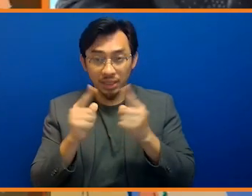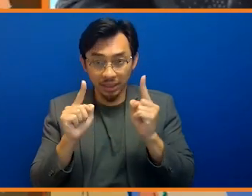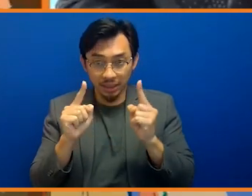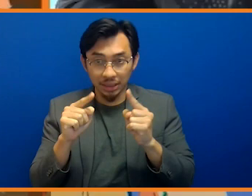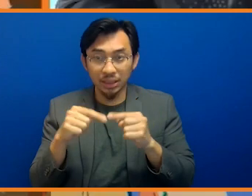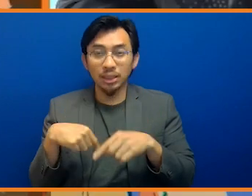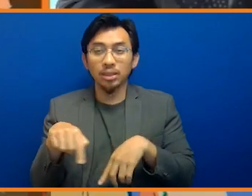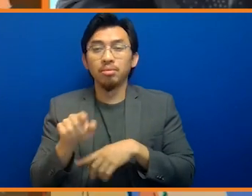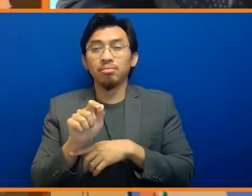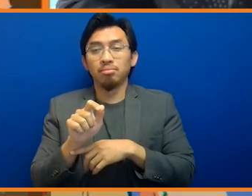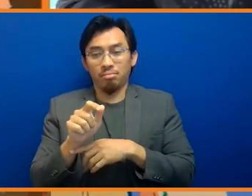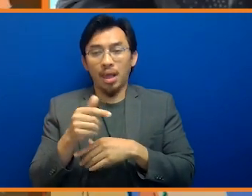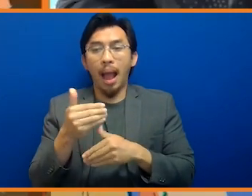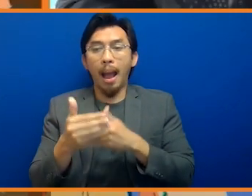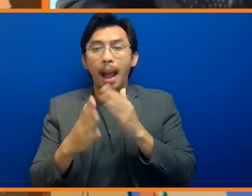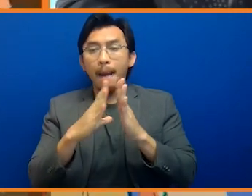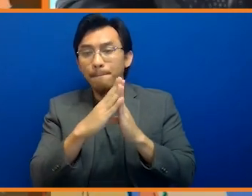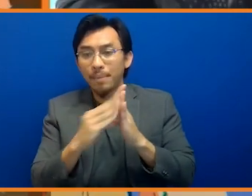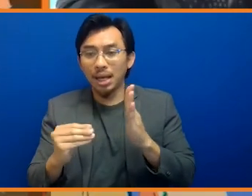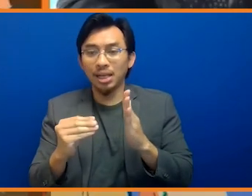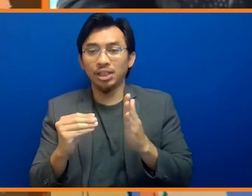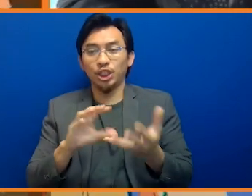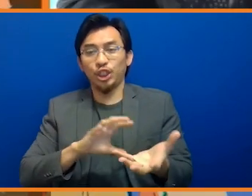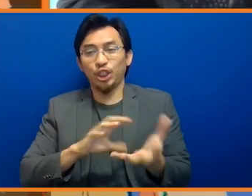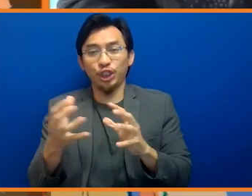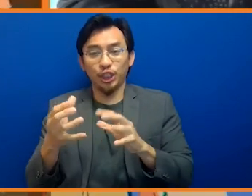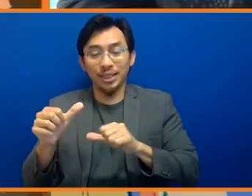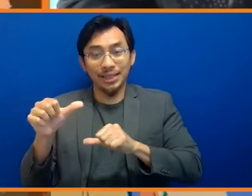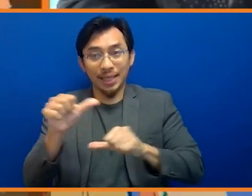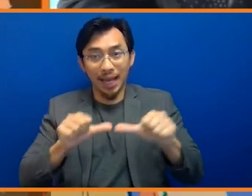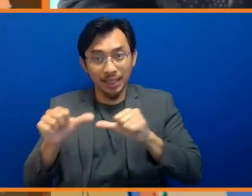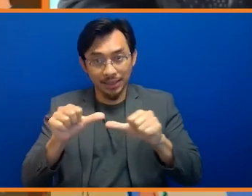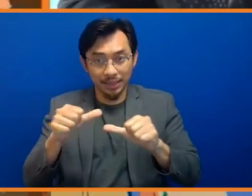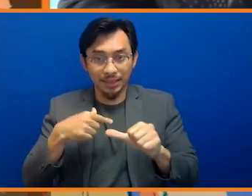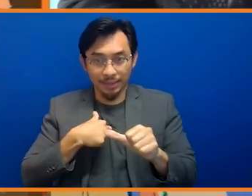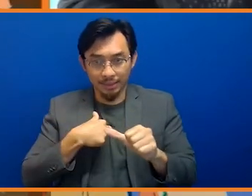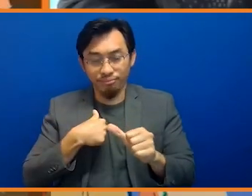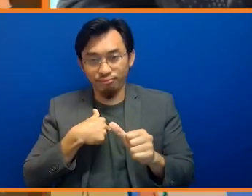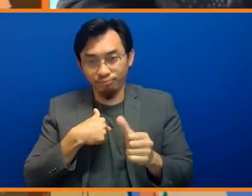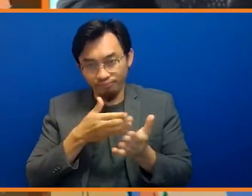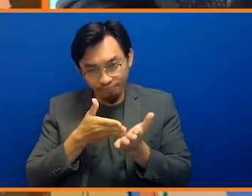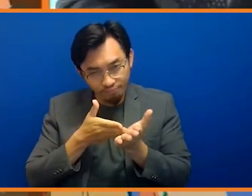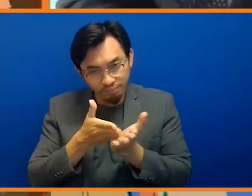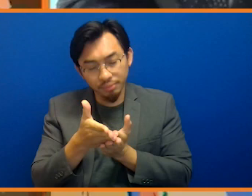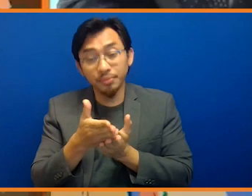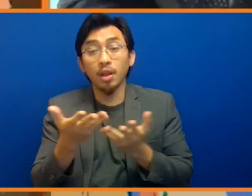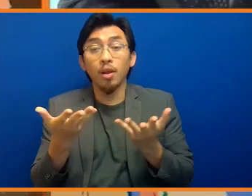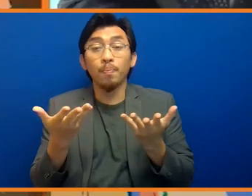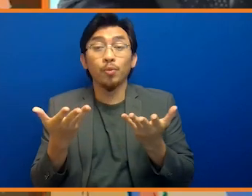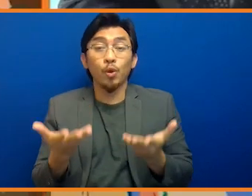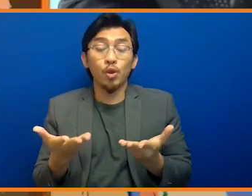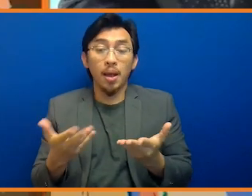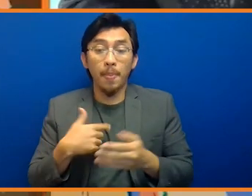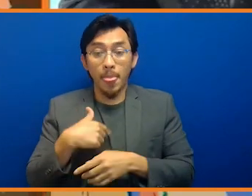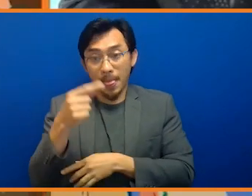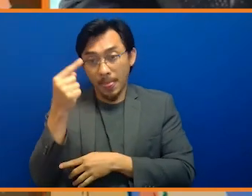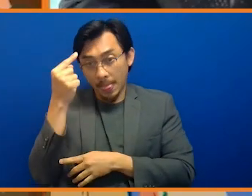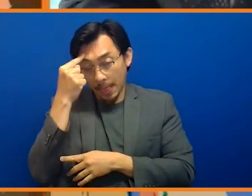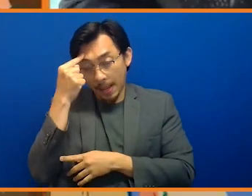the applied disaster science. So here today, I think